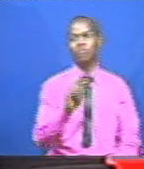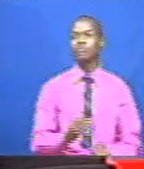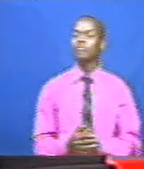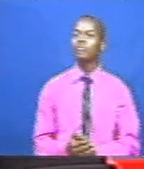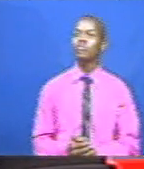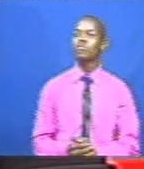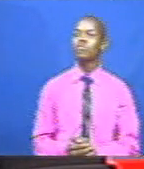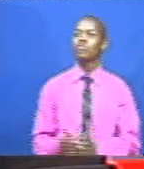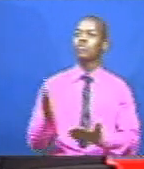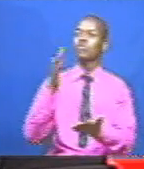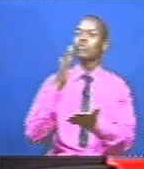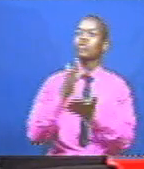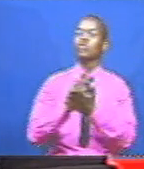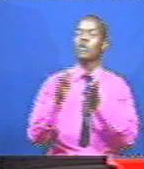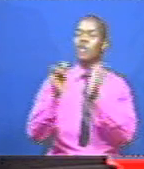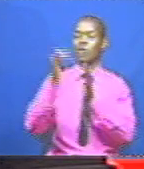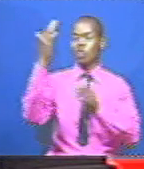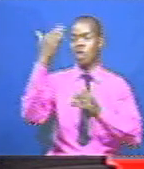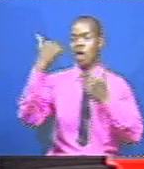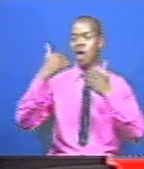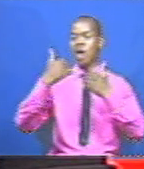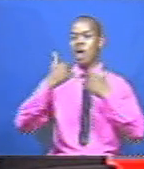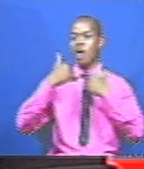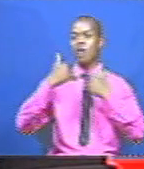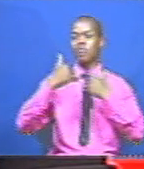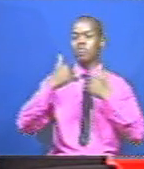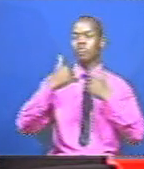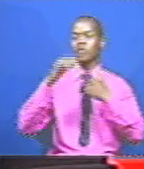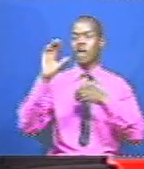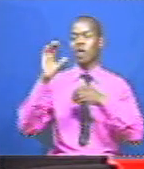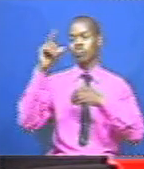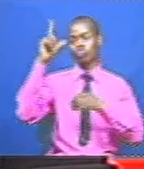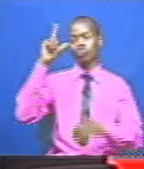why in the configuration of Jumuiya counties of Pwani,